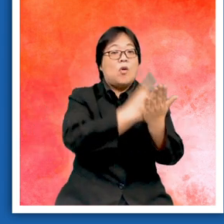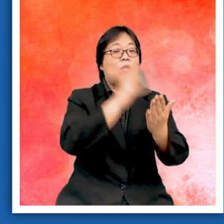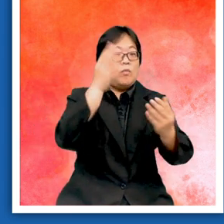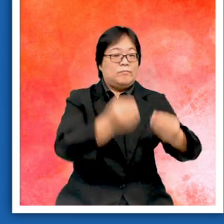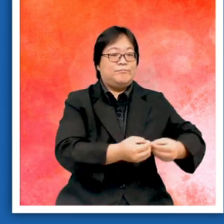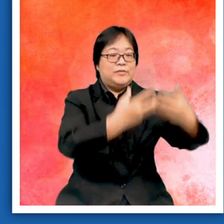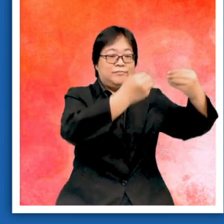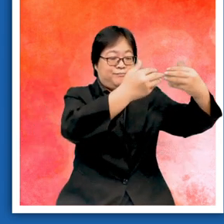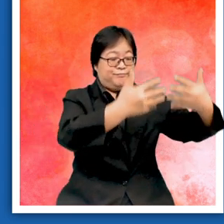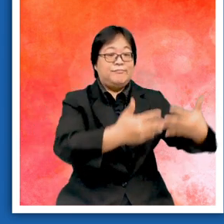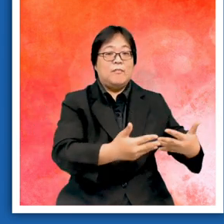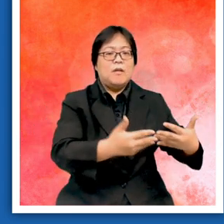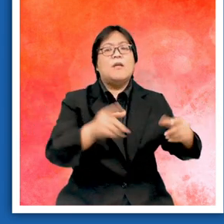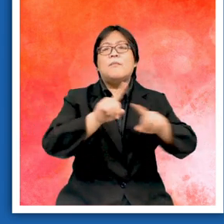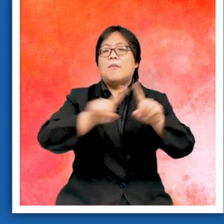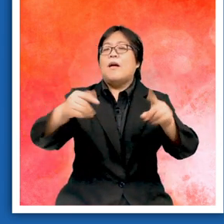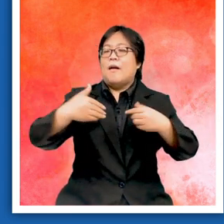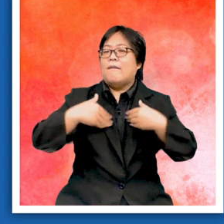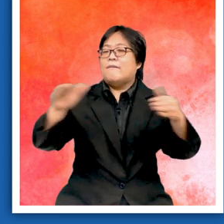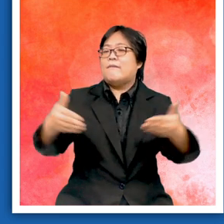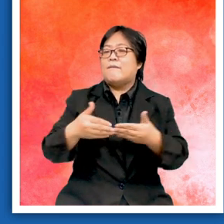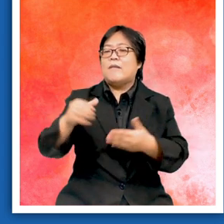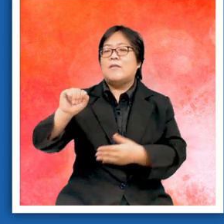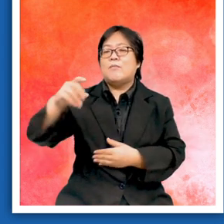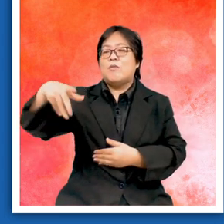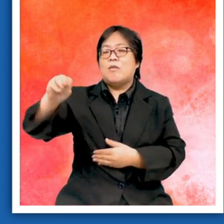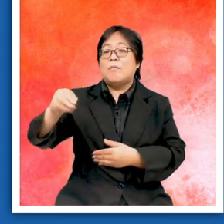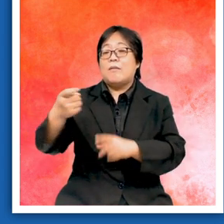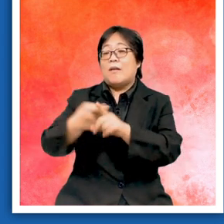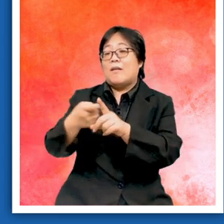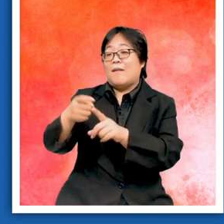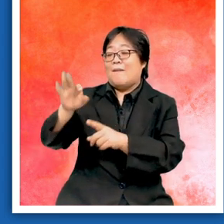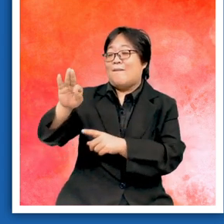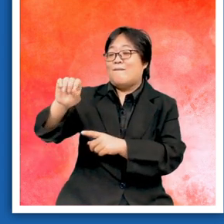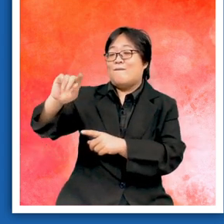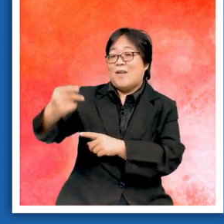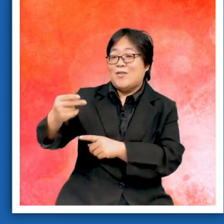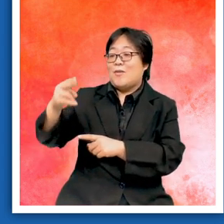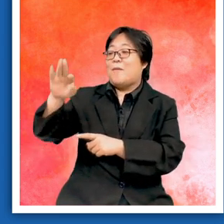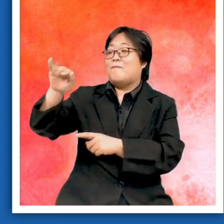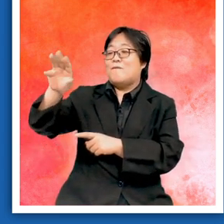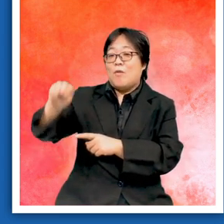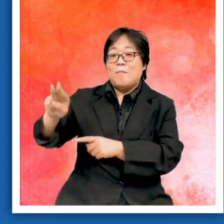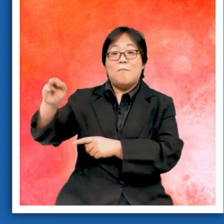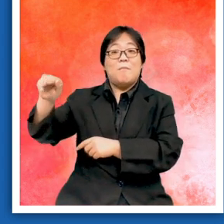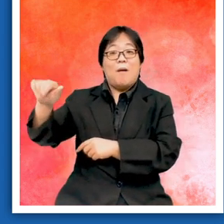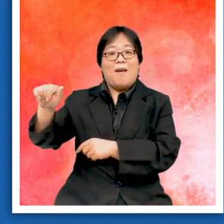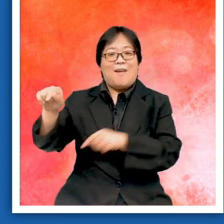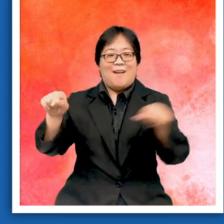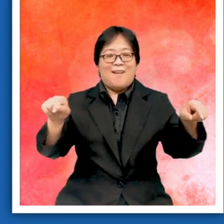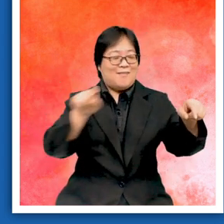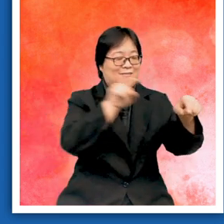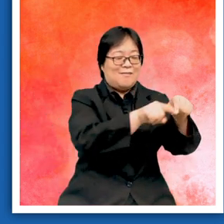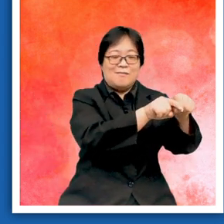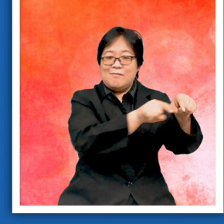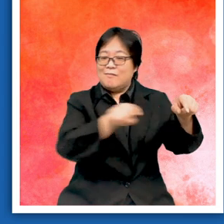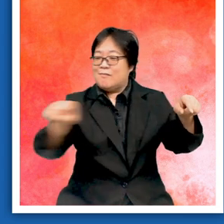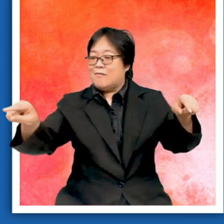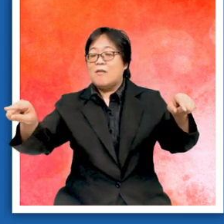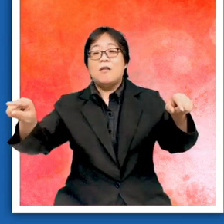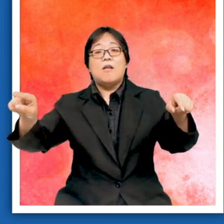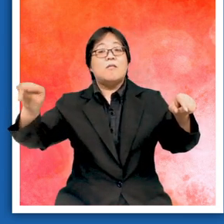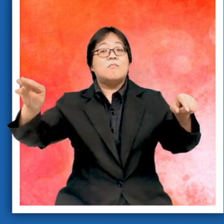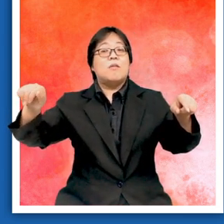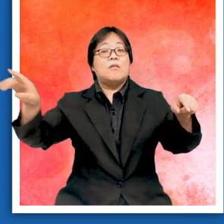registered course will start to appear there. However, we have introduced the Spectrum Fetch from Maya button on your Spectrum page. And what this